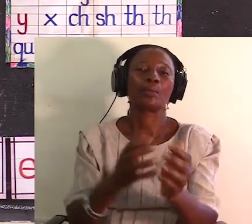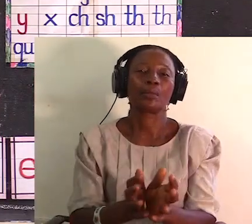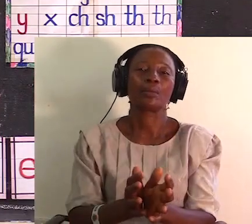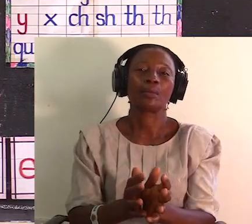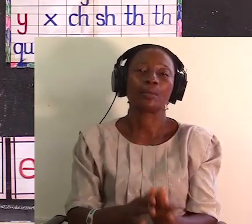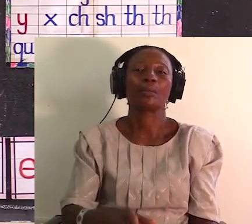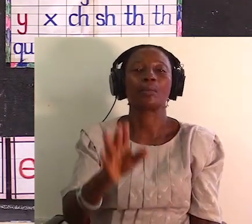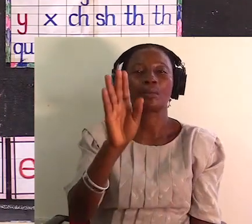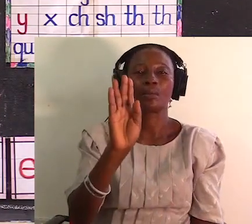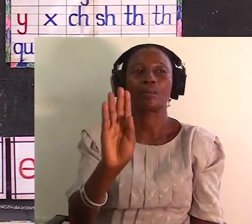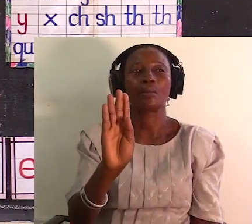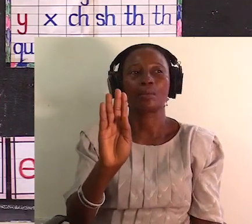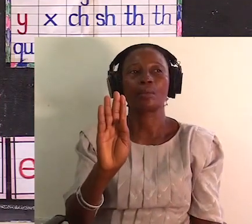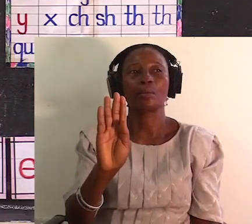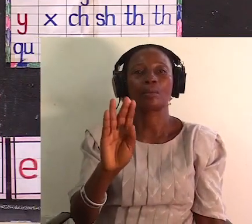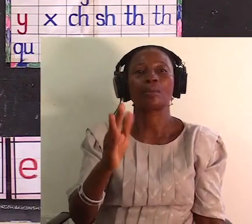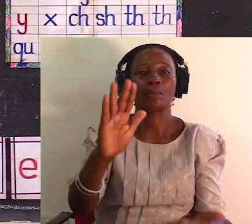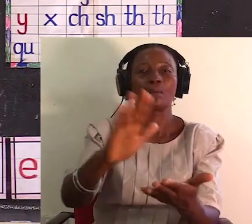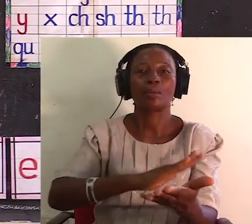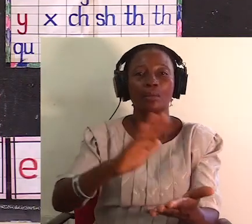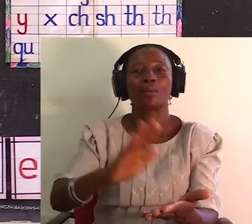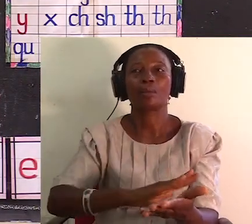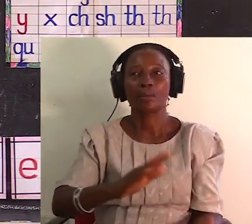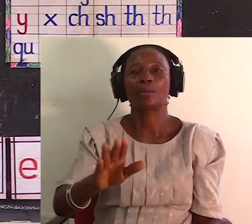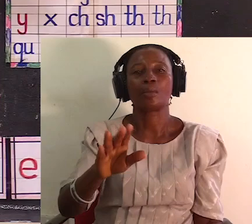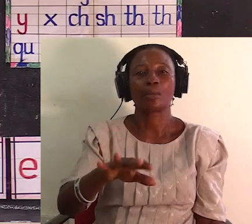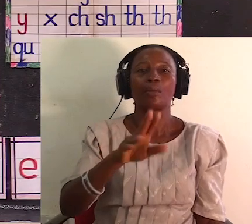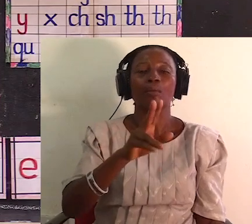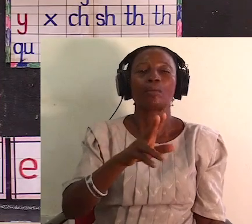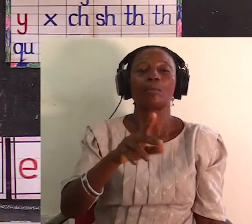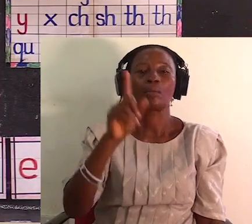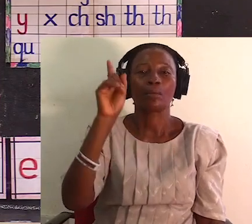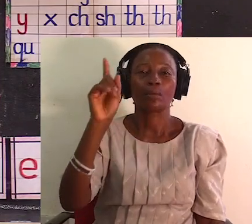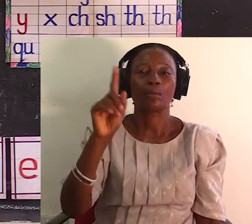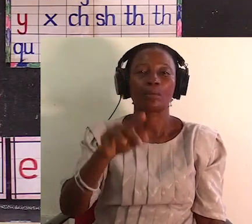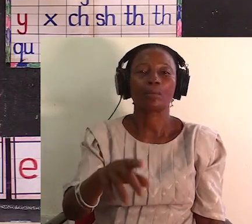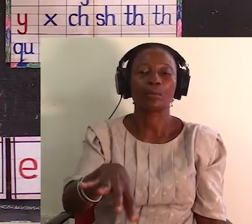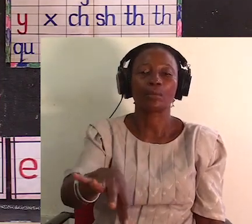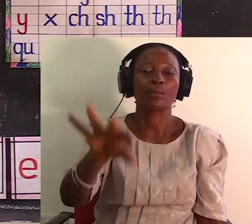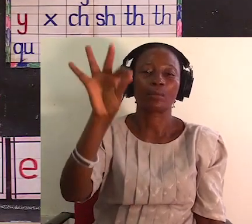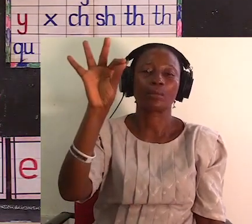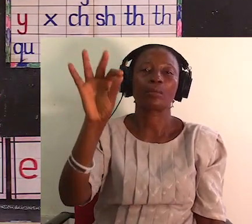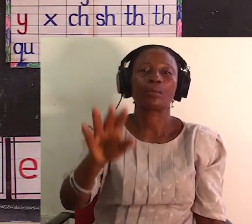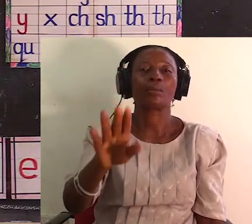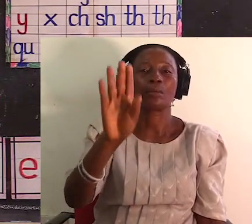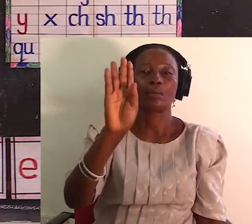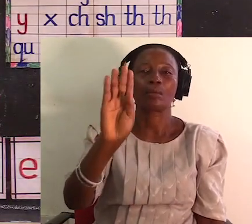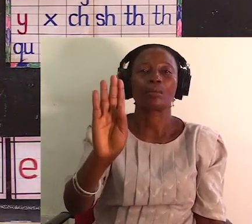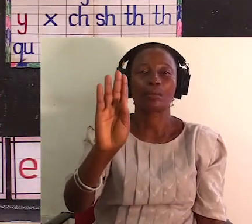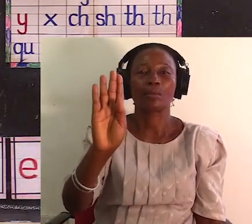group B. That's those who choose to take